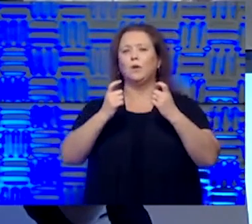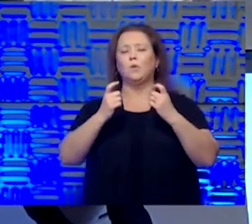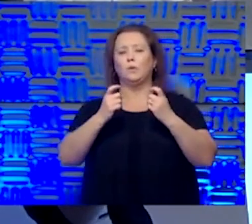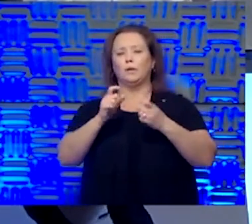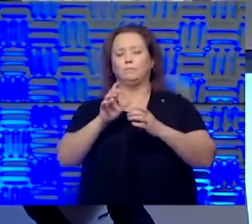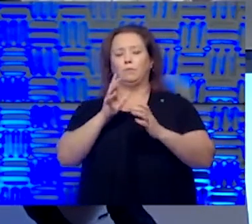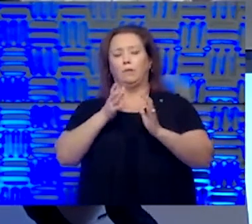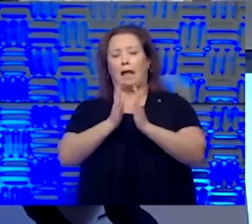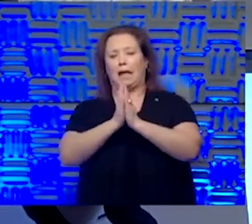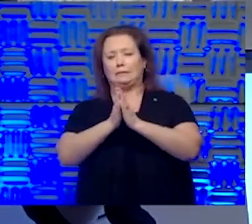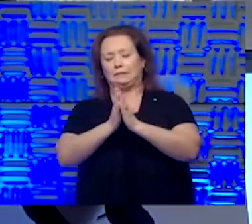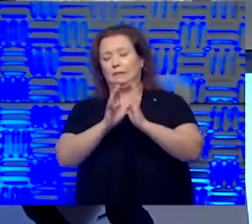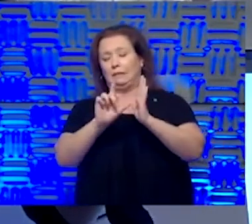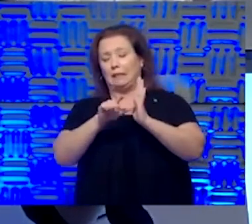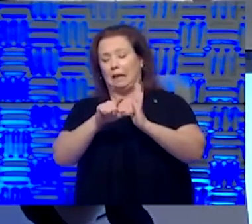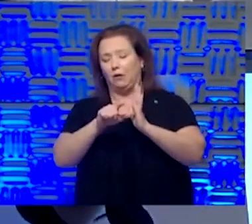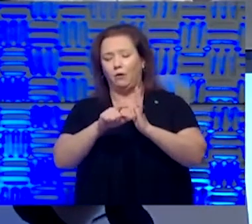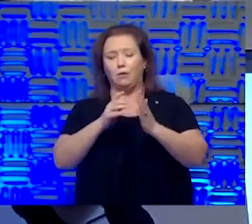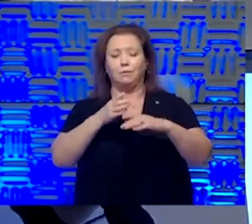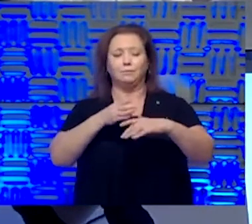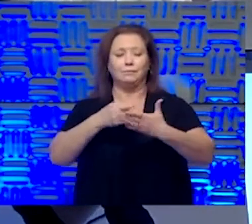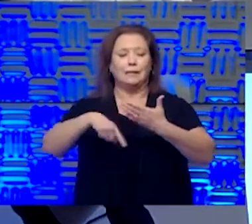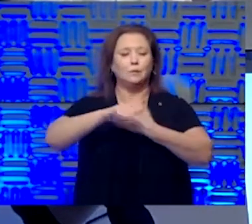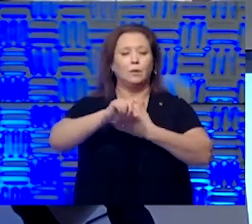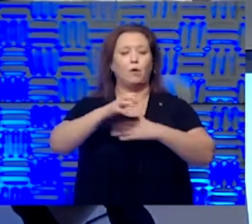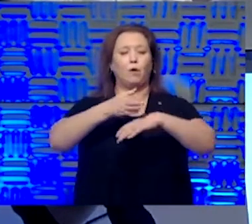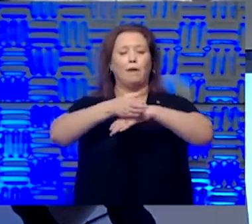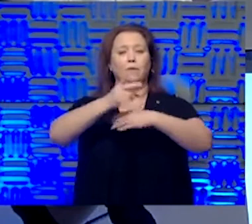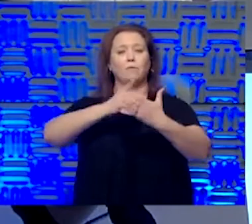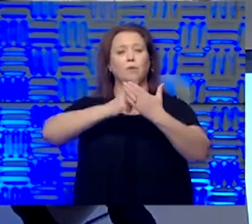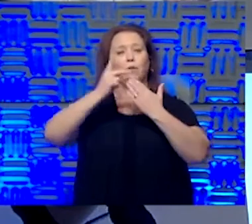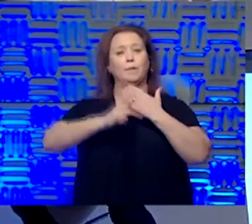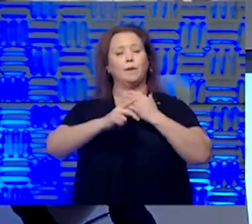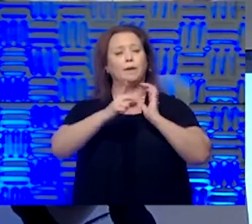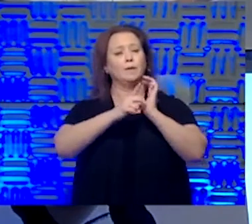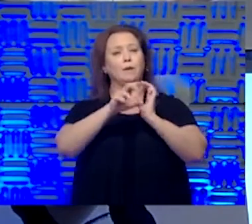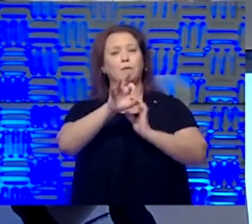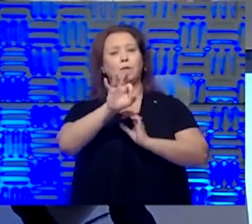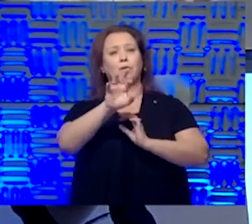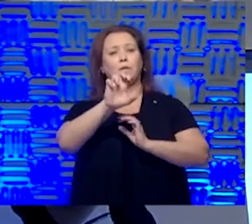the future or after the program. Dr. Francis, any final thoughts today?